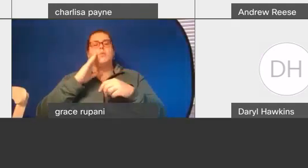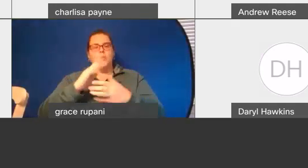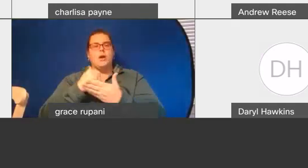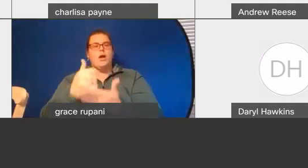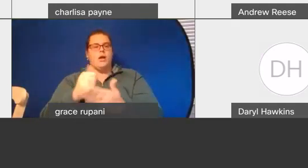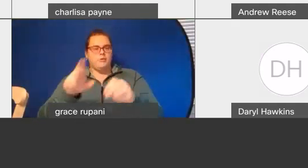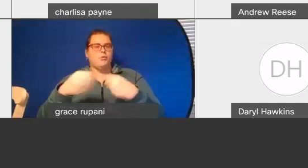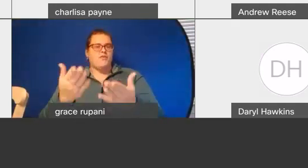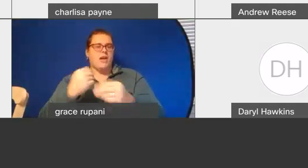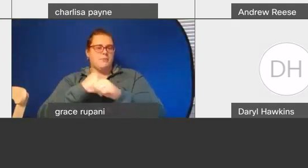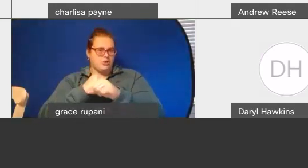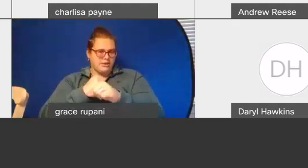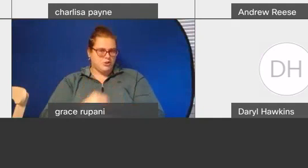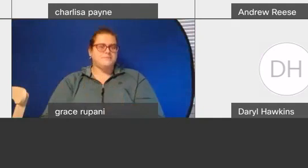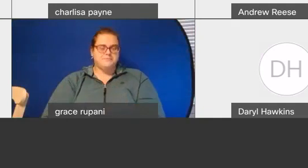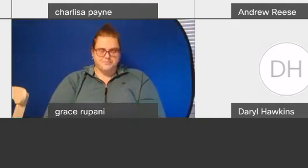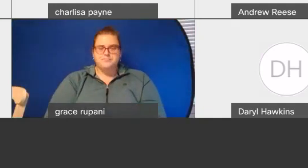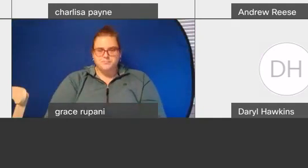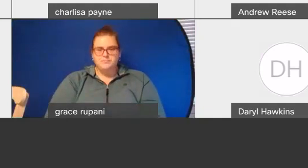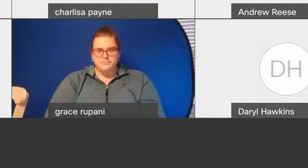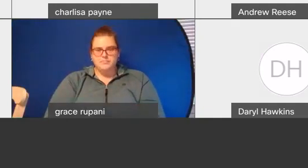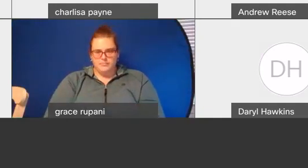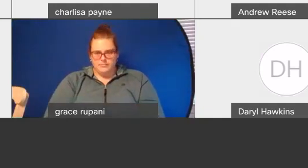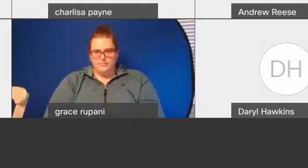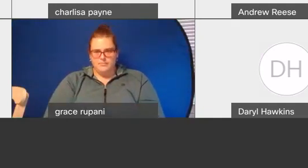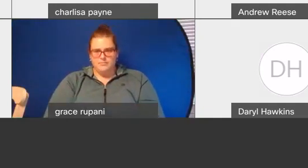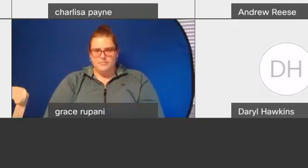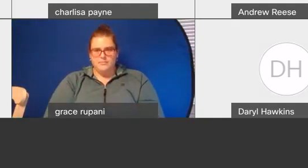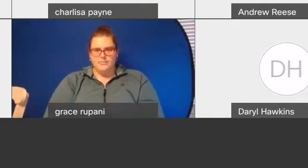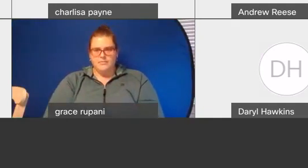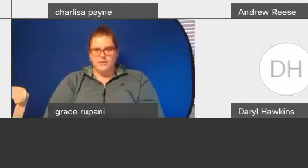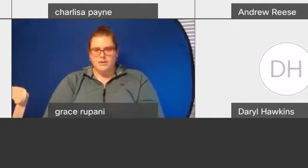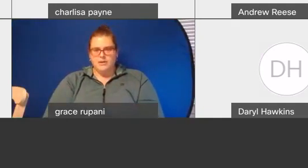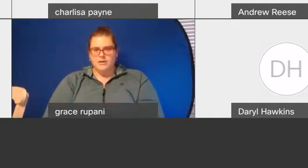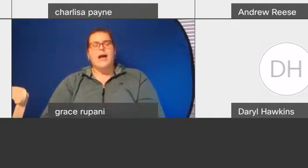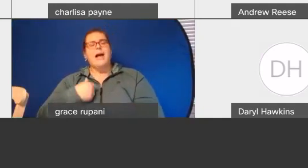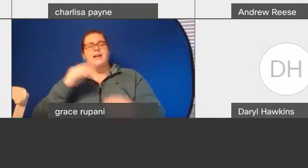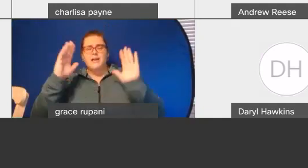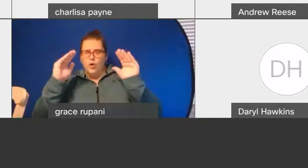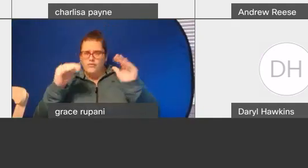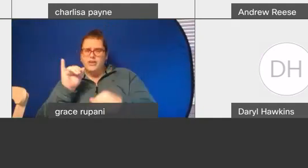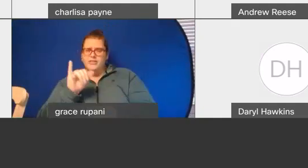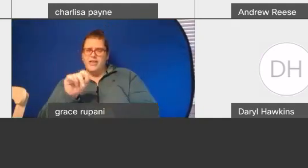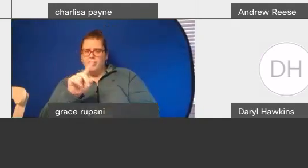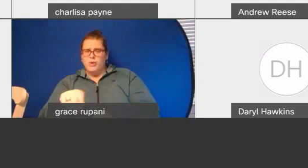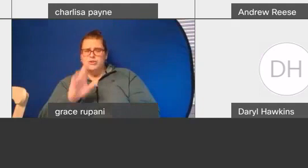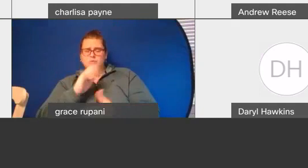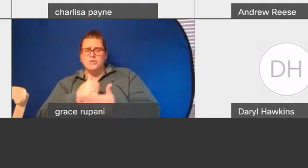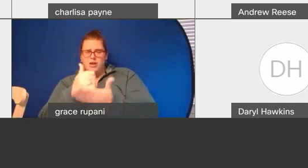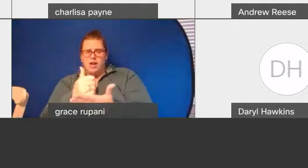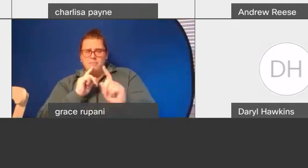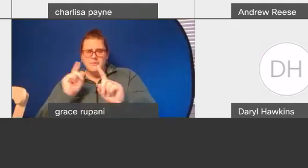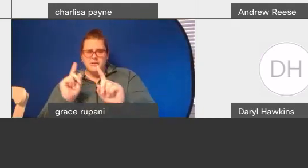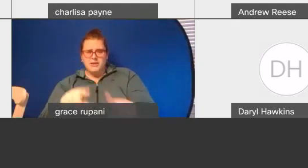of protection. I know that if I hope that helps answer that question and provide some you